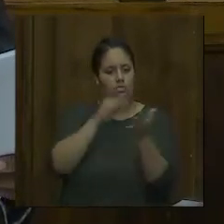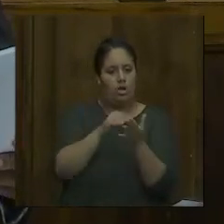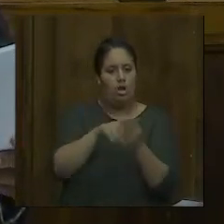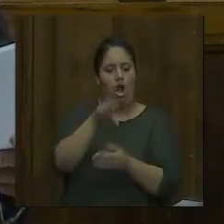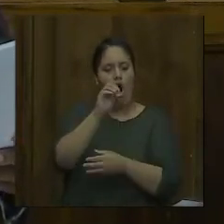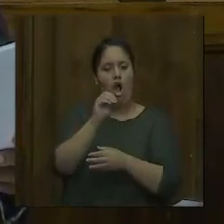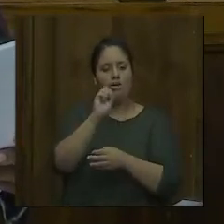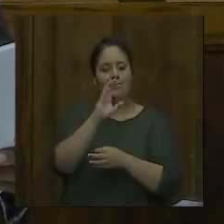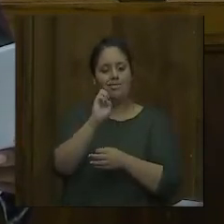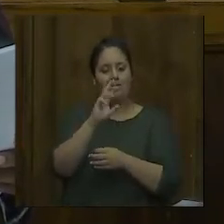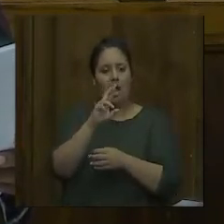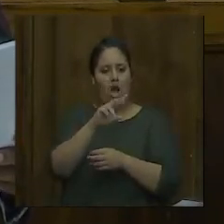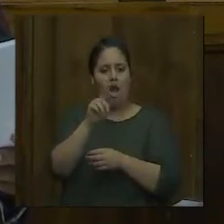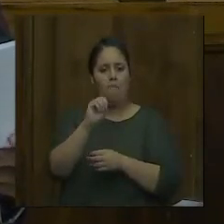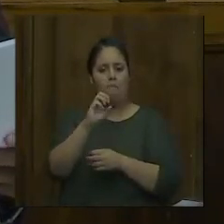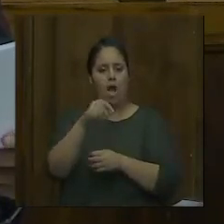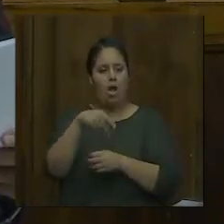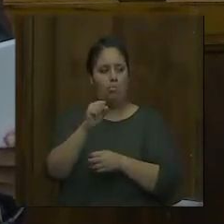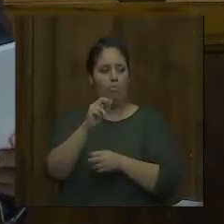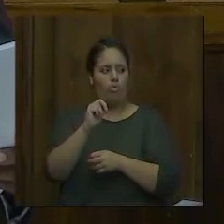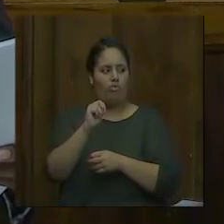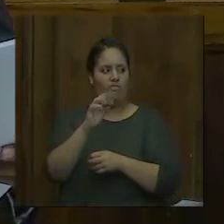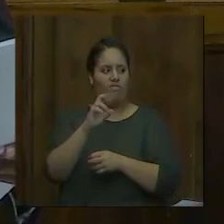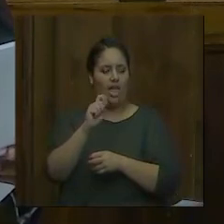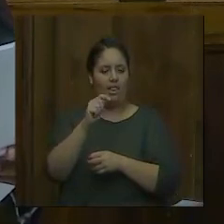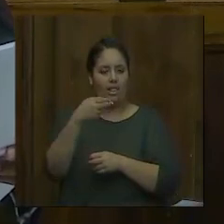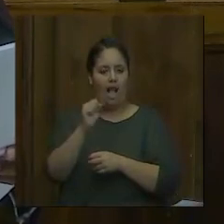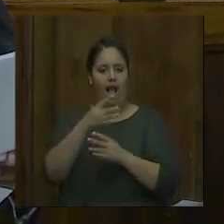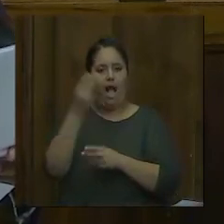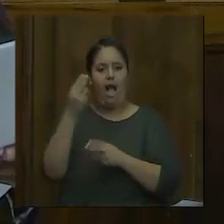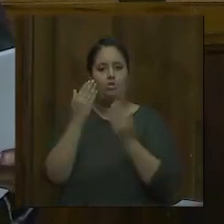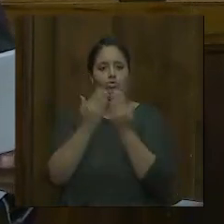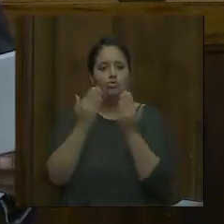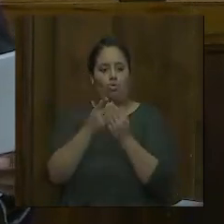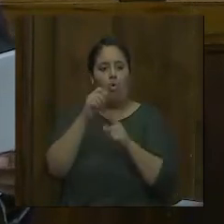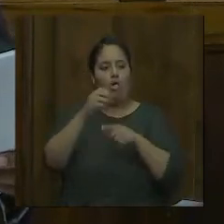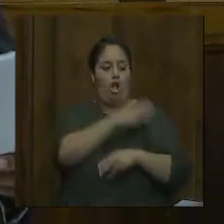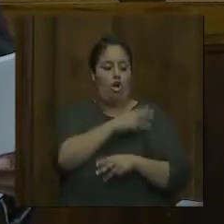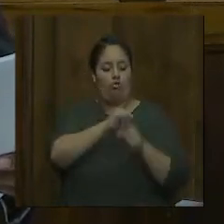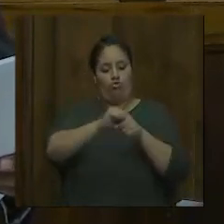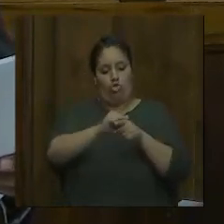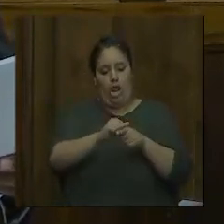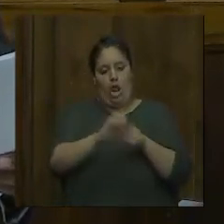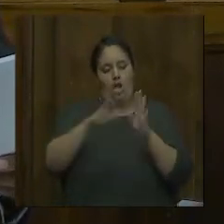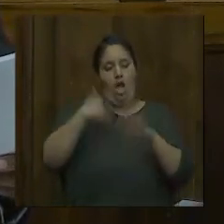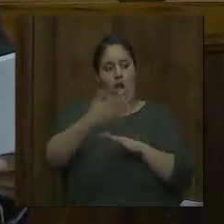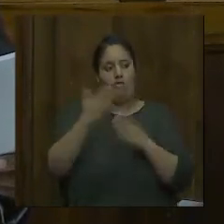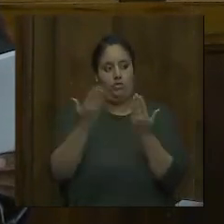Oscar Mpeta High School, where he received training by coaches after